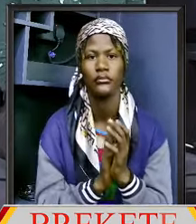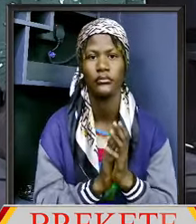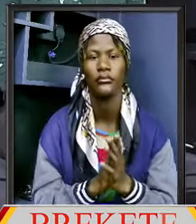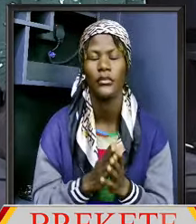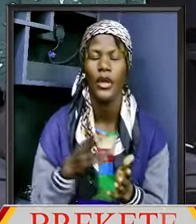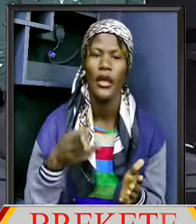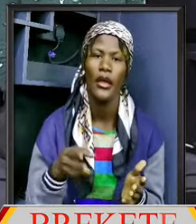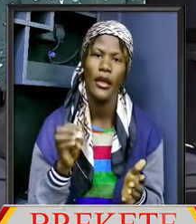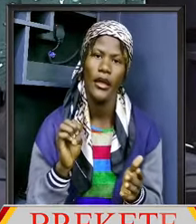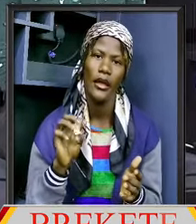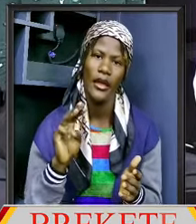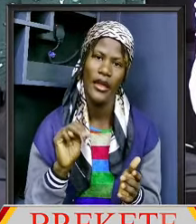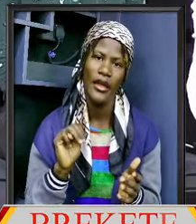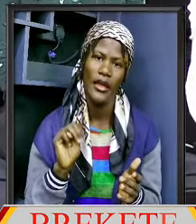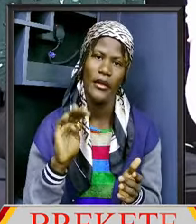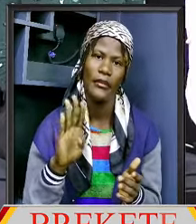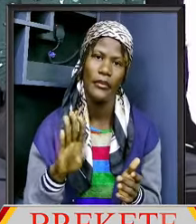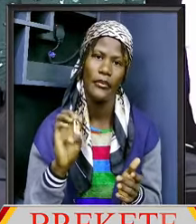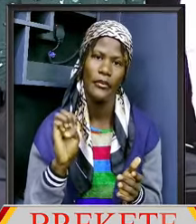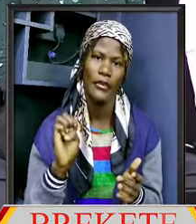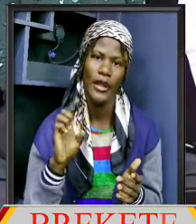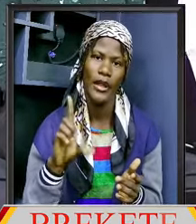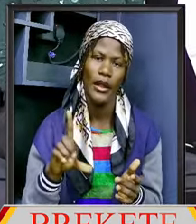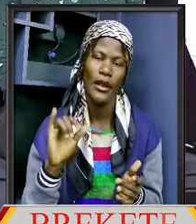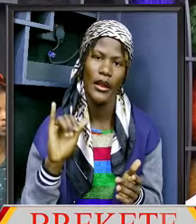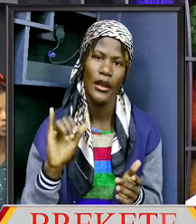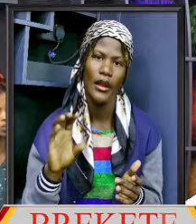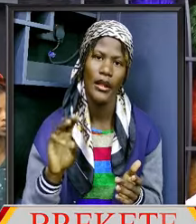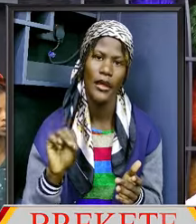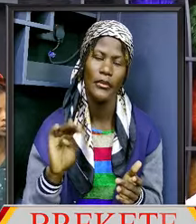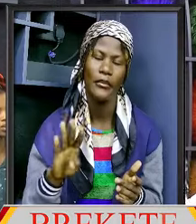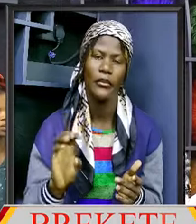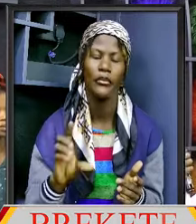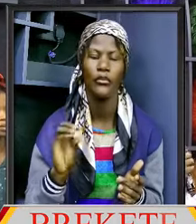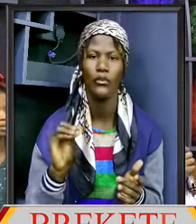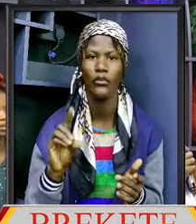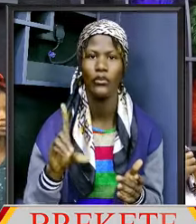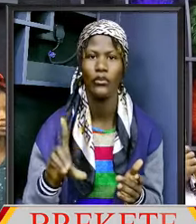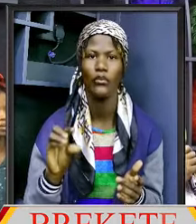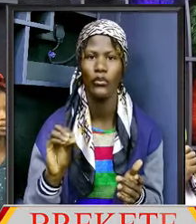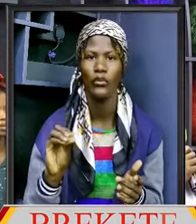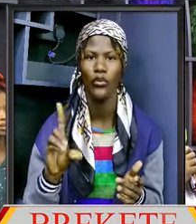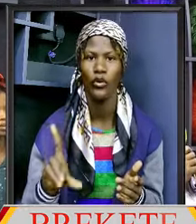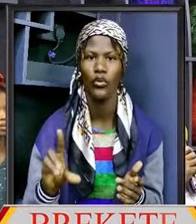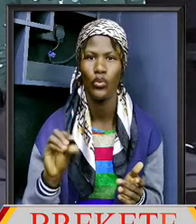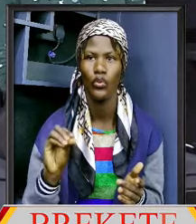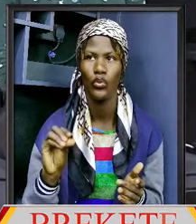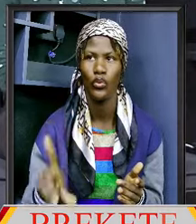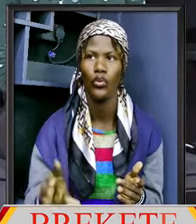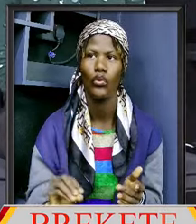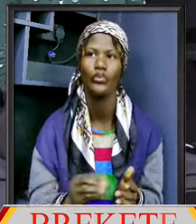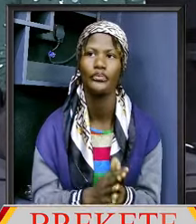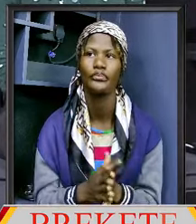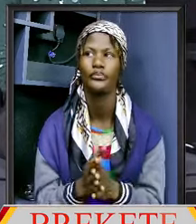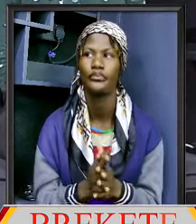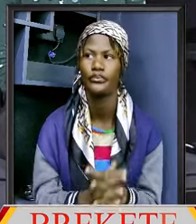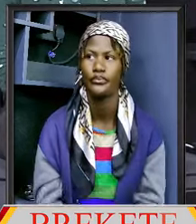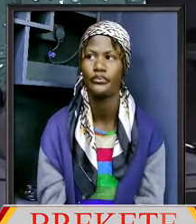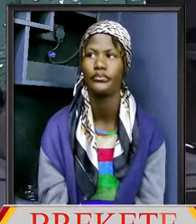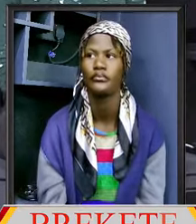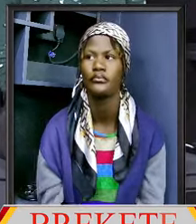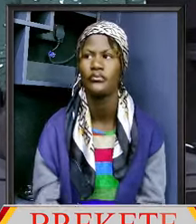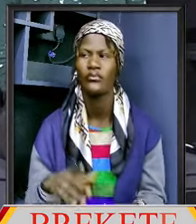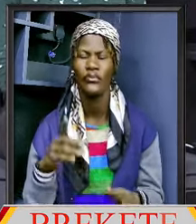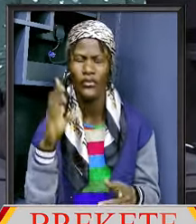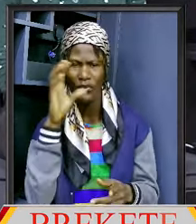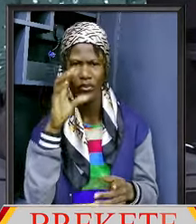Hembelembe. Oh, lo, lo, lo. I don't they see people, they watch this program, listen to